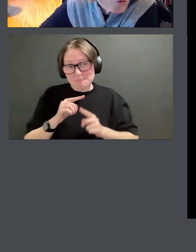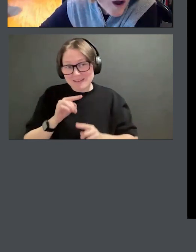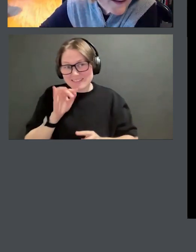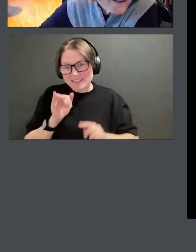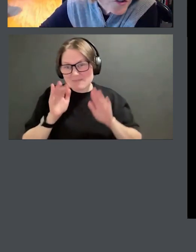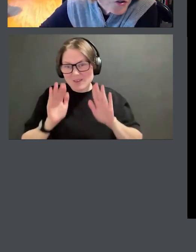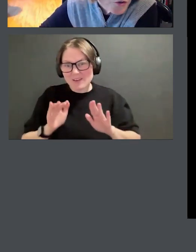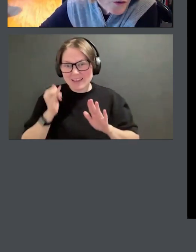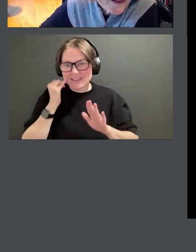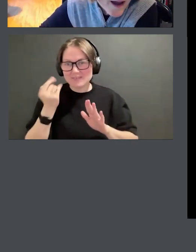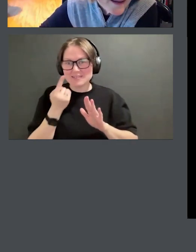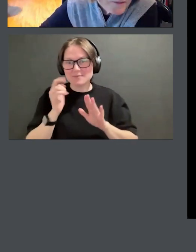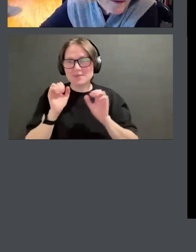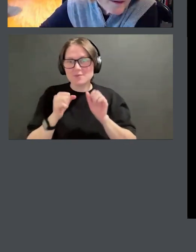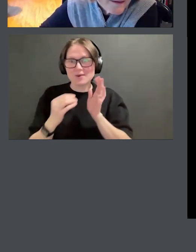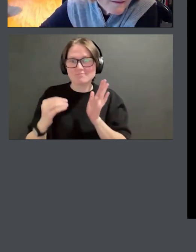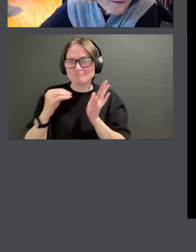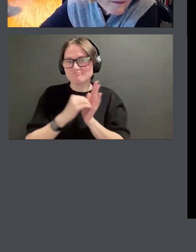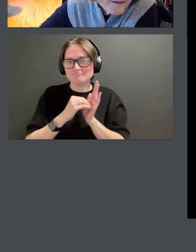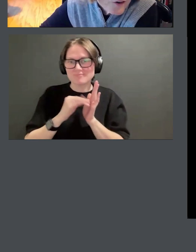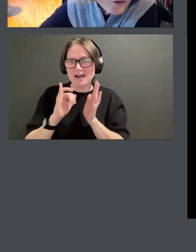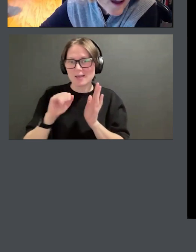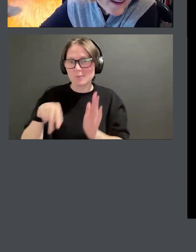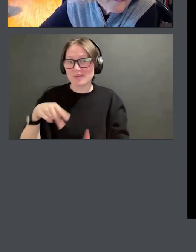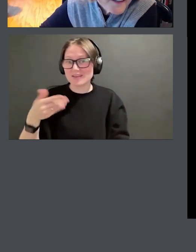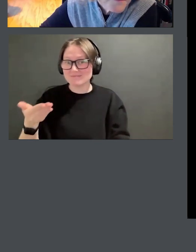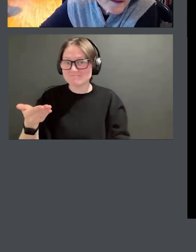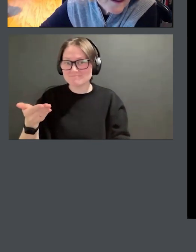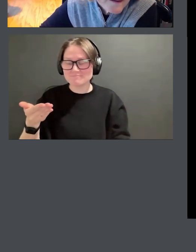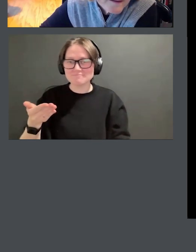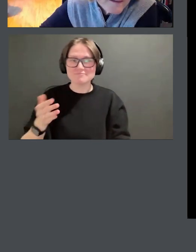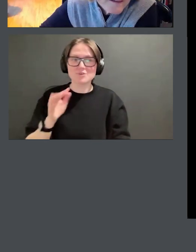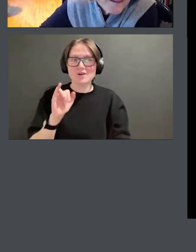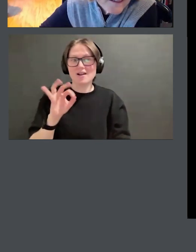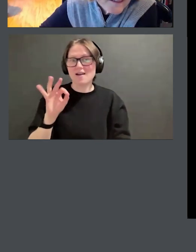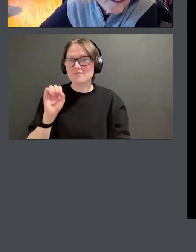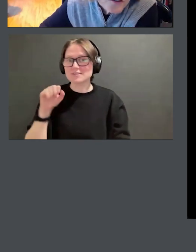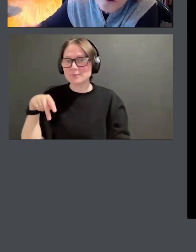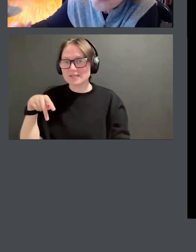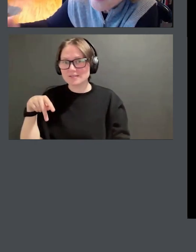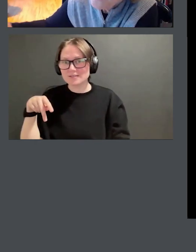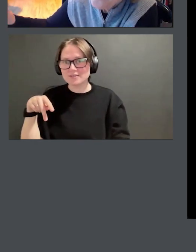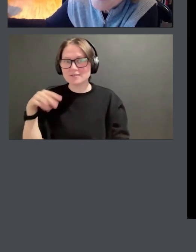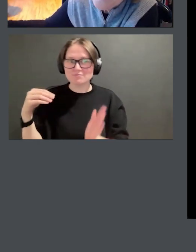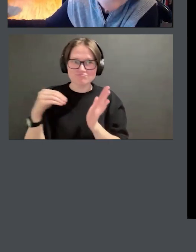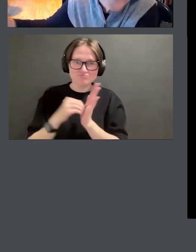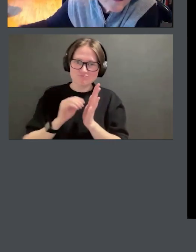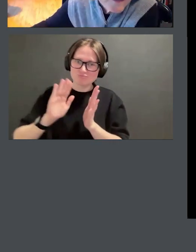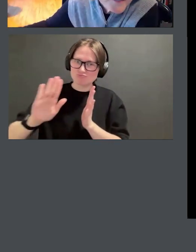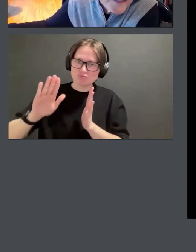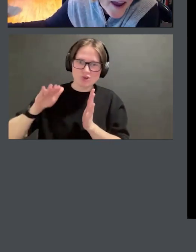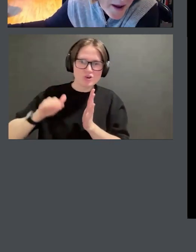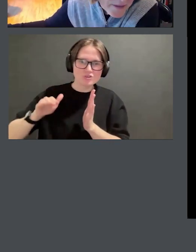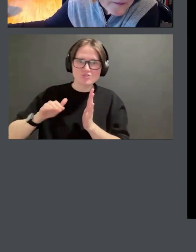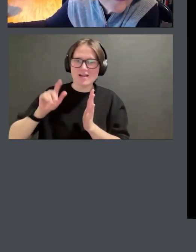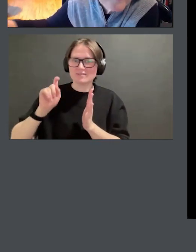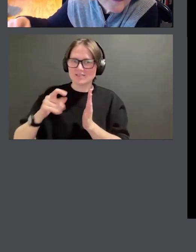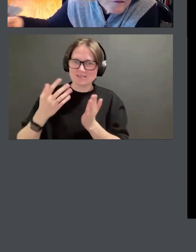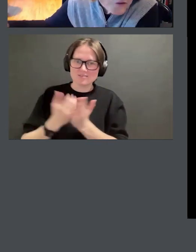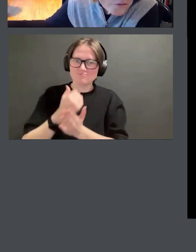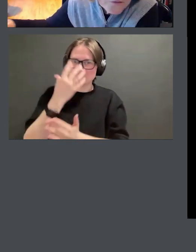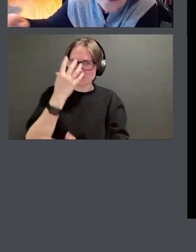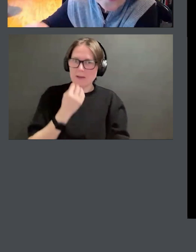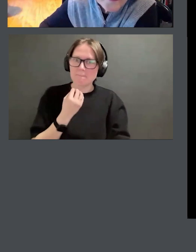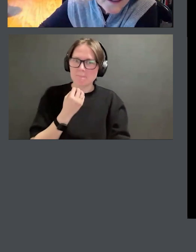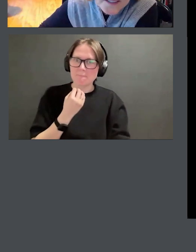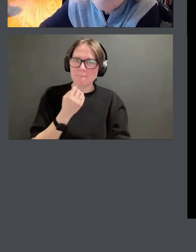we could write into an IEP or an IFSP, that your child needs this nap